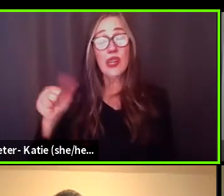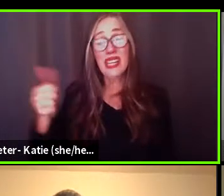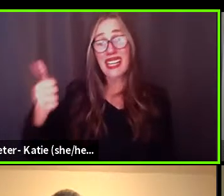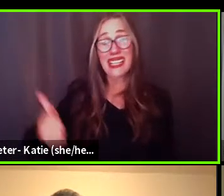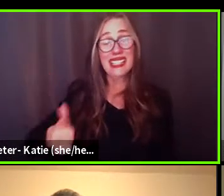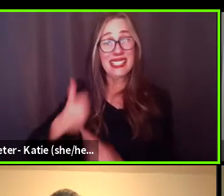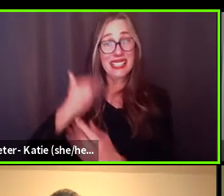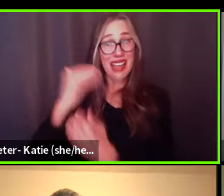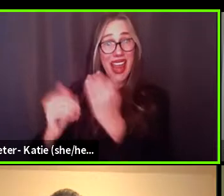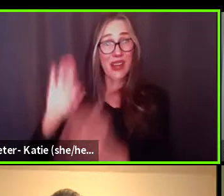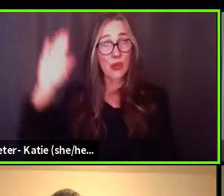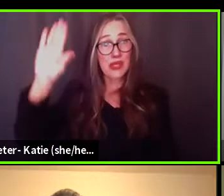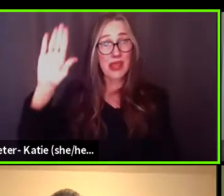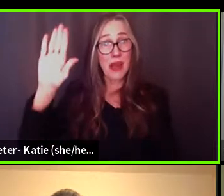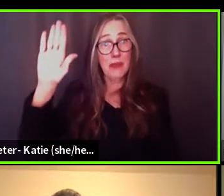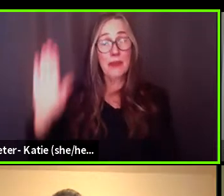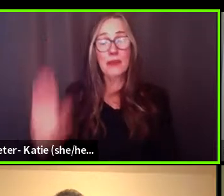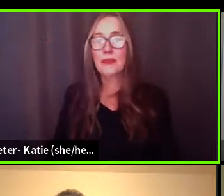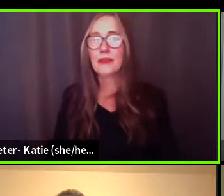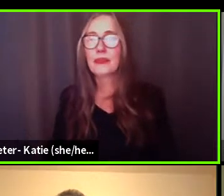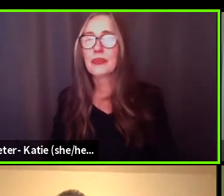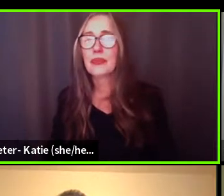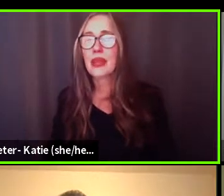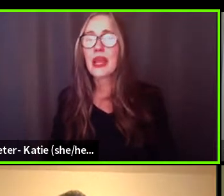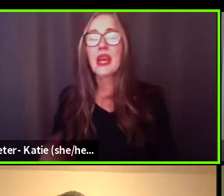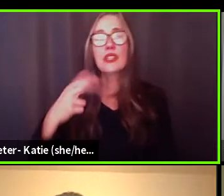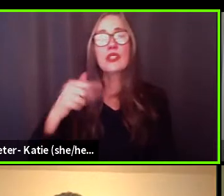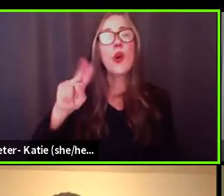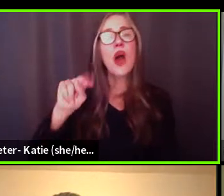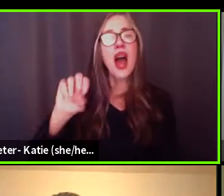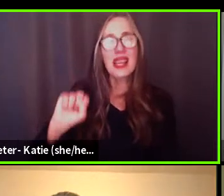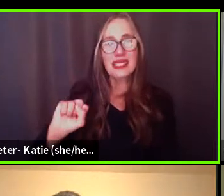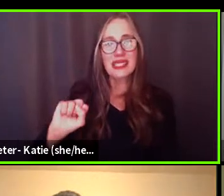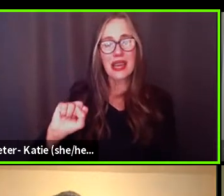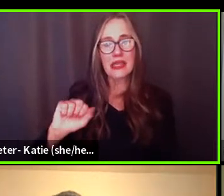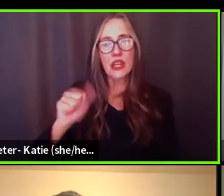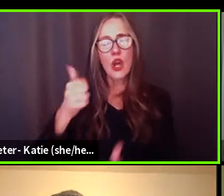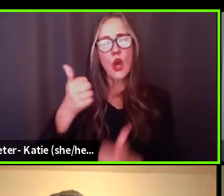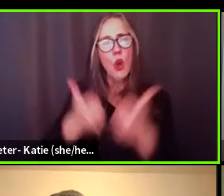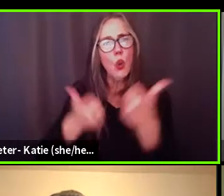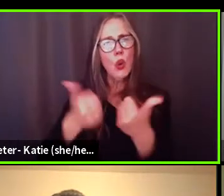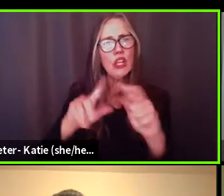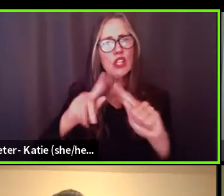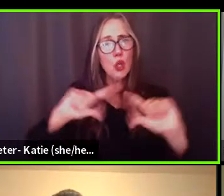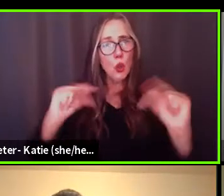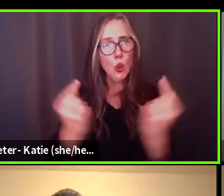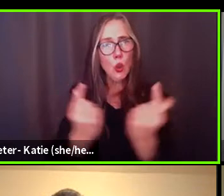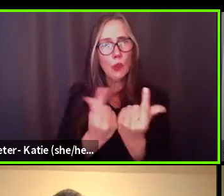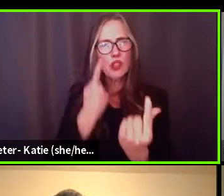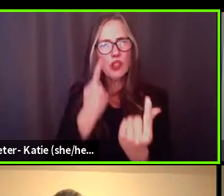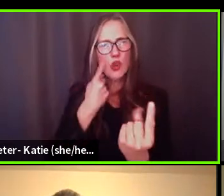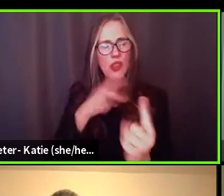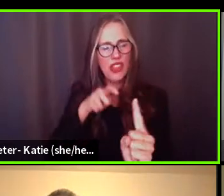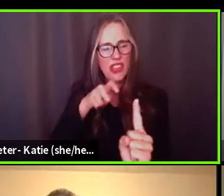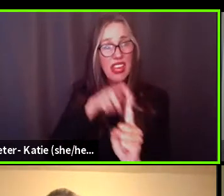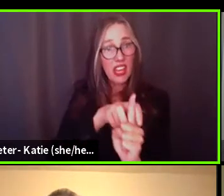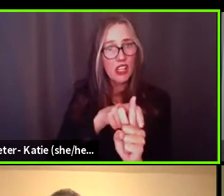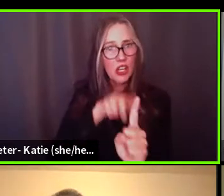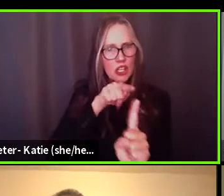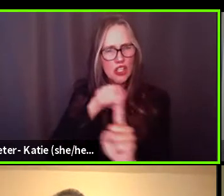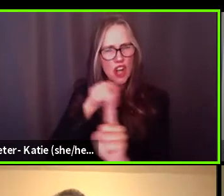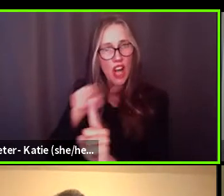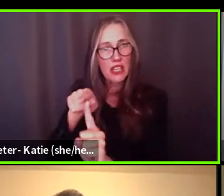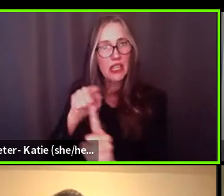um so han's question was what targeted groups or justifications do you think are most under theorized or